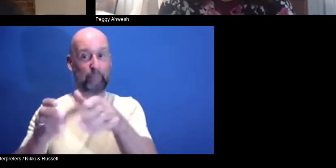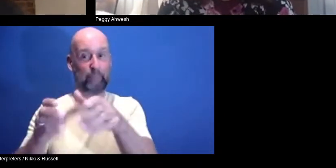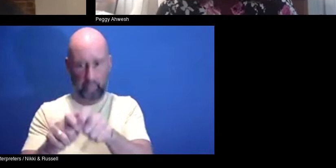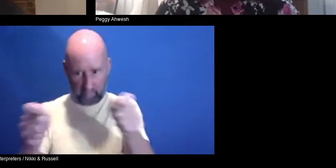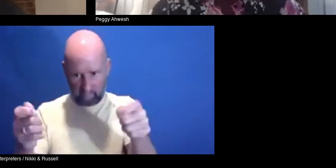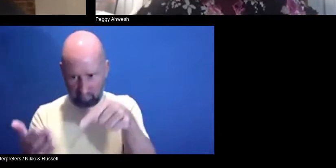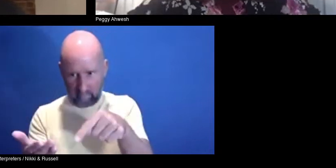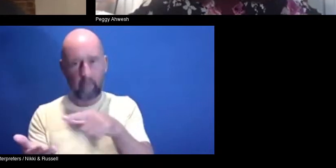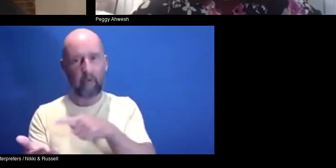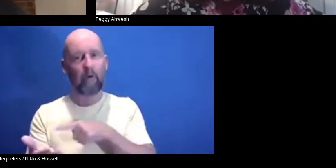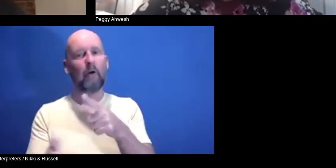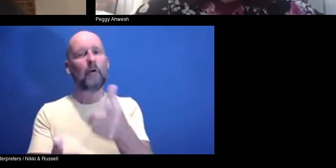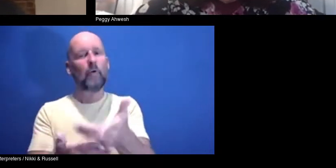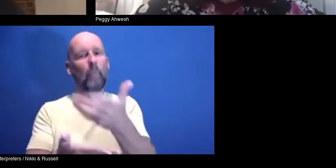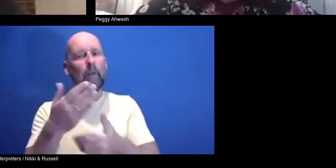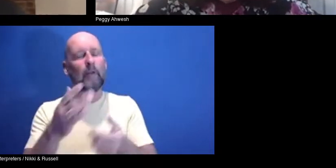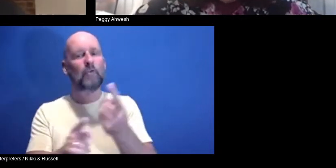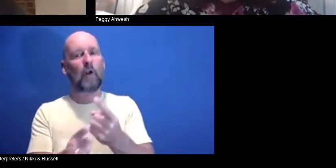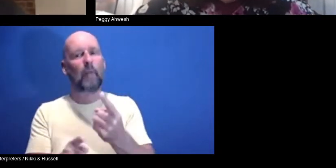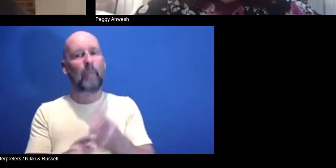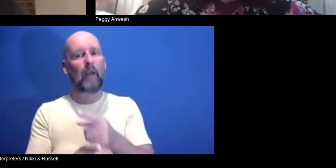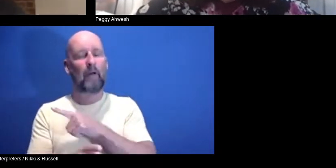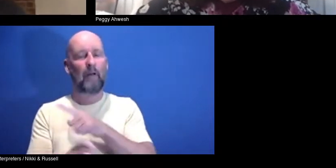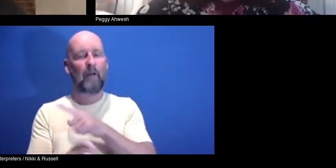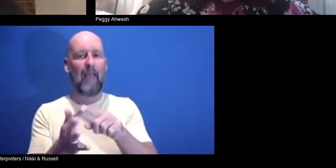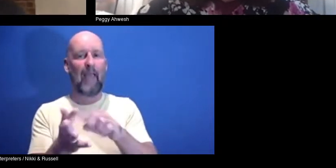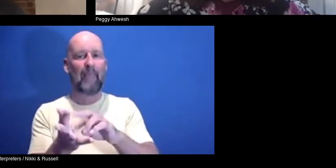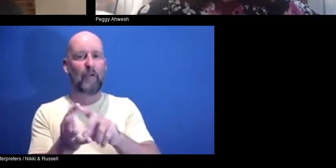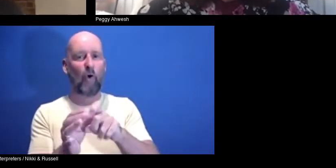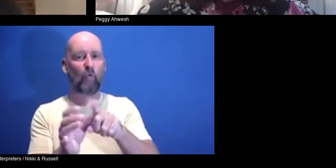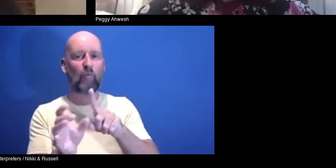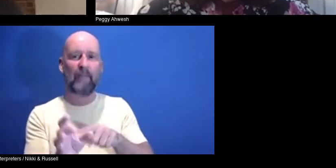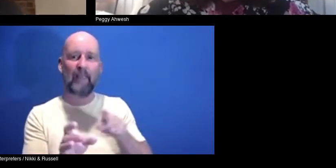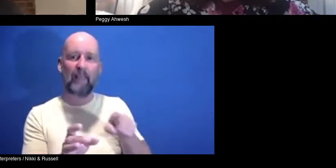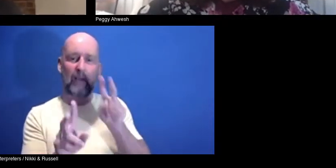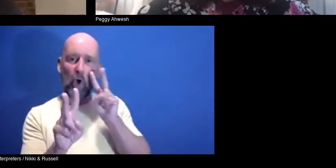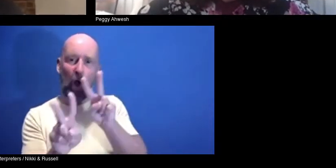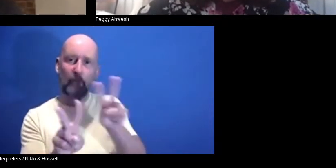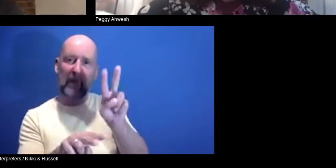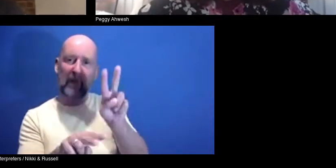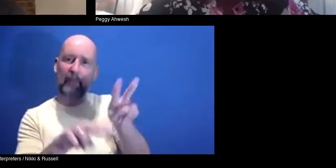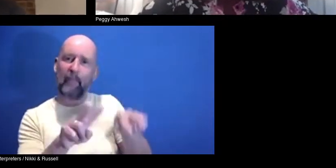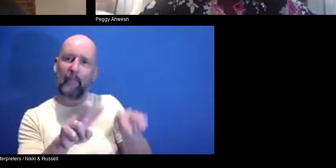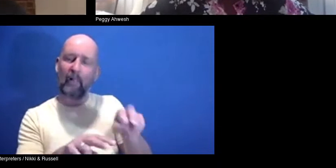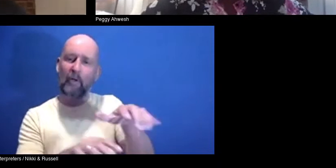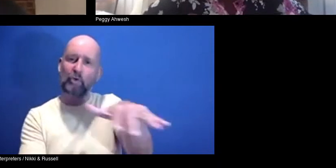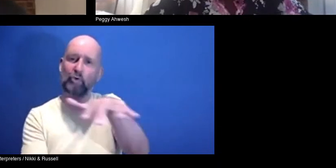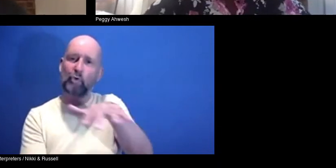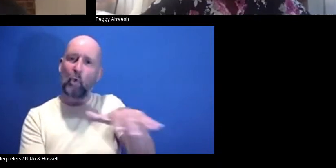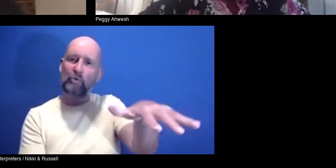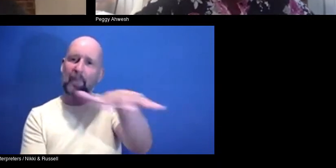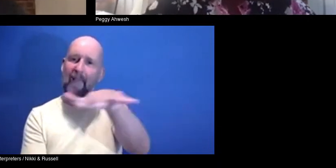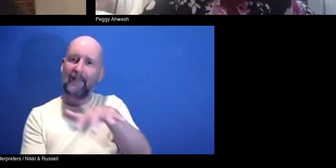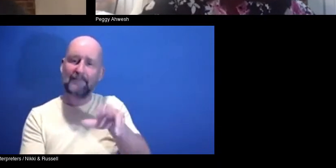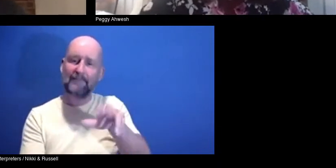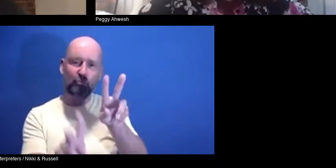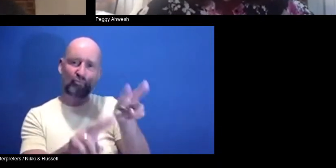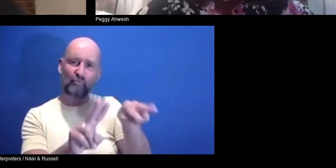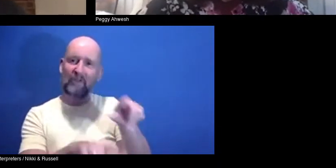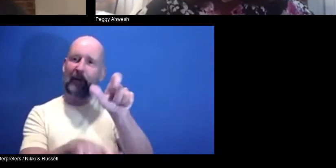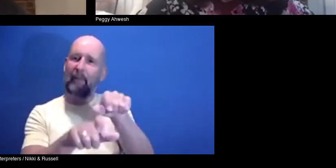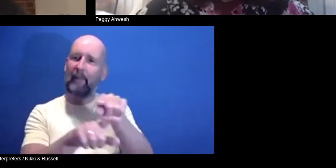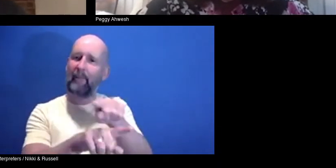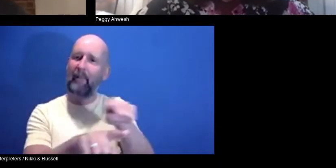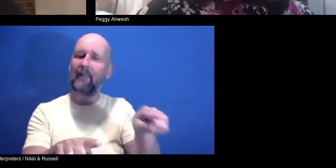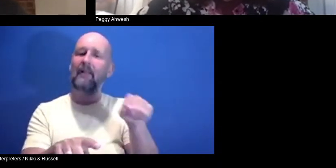about your interest in ethnography and kind of observing people in social spaces and so on. And in this recent work, you